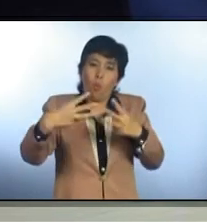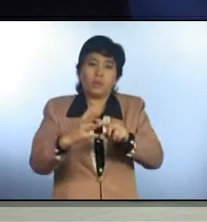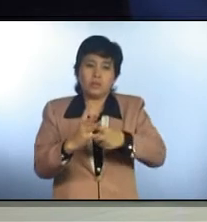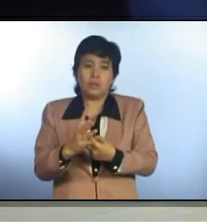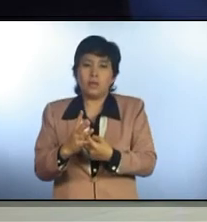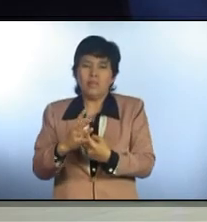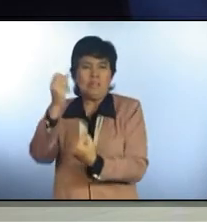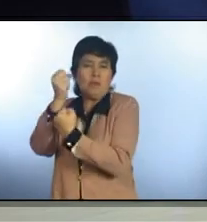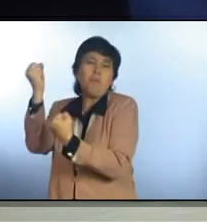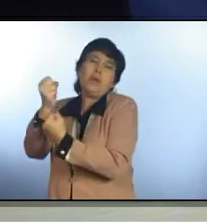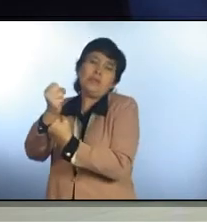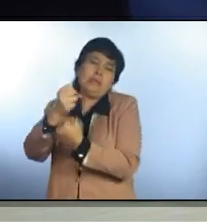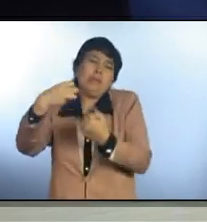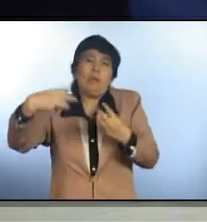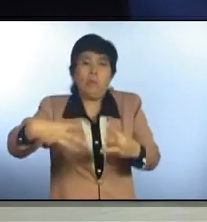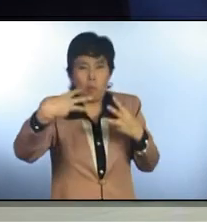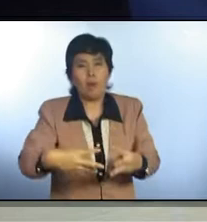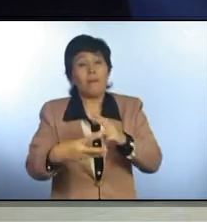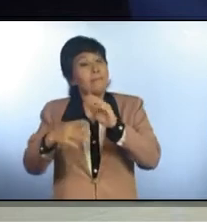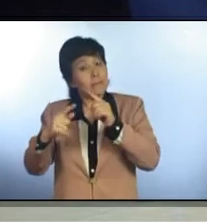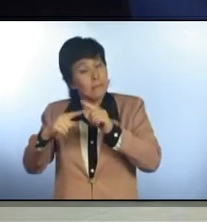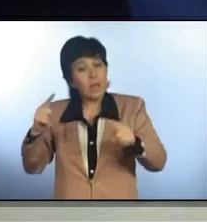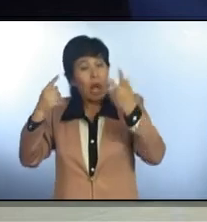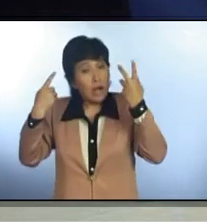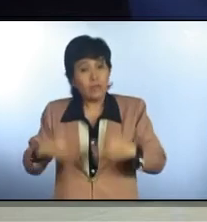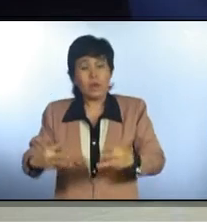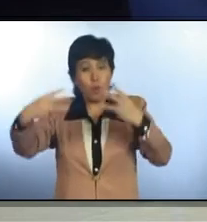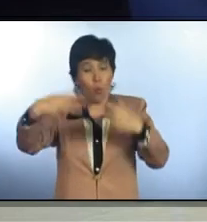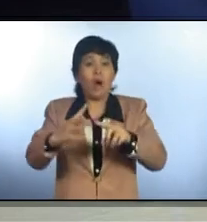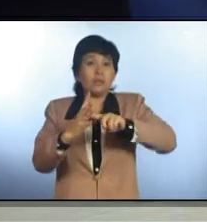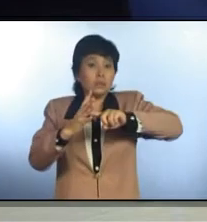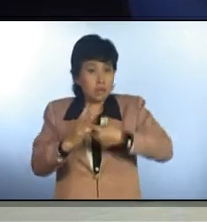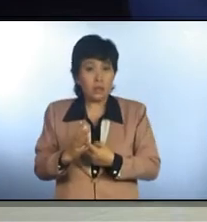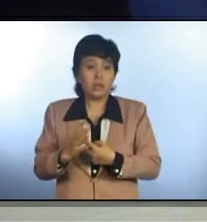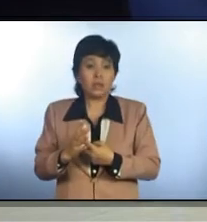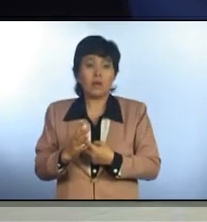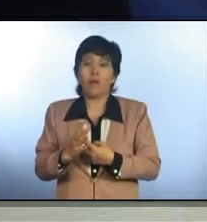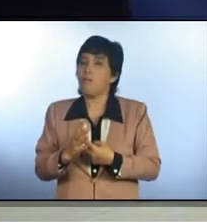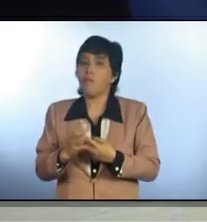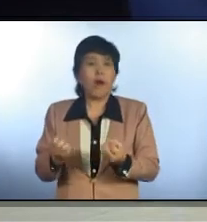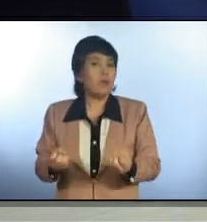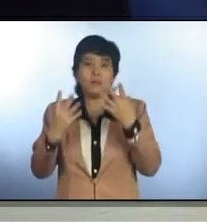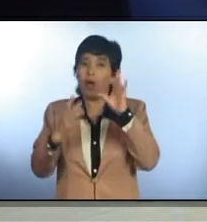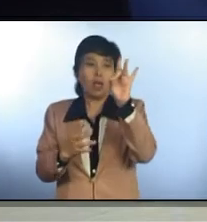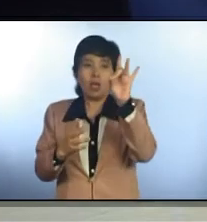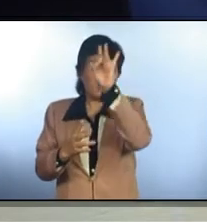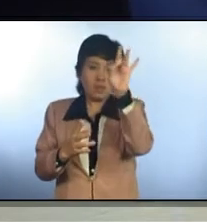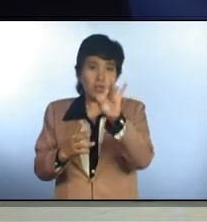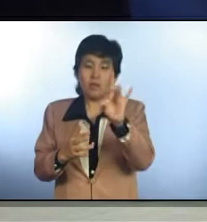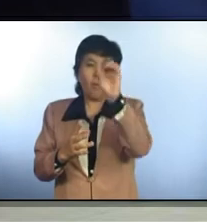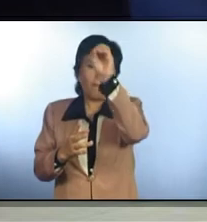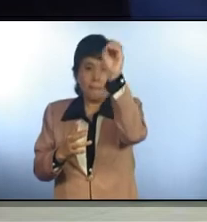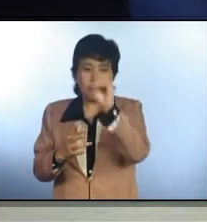them supported the war, okay? But after, when the war has started, almost 88% of